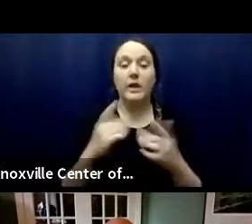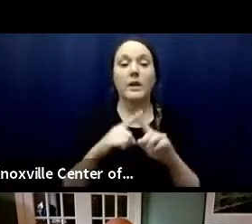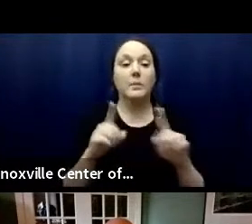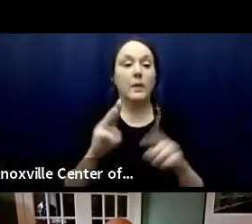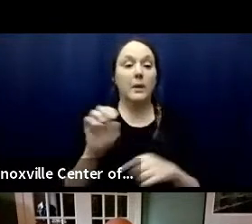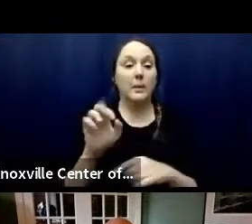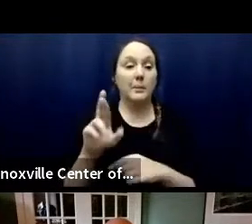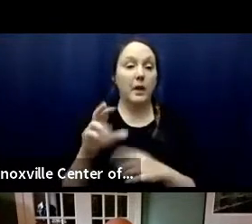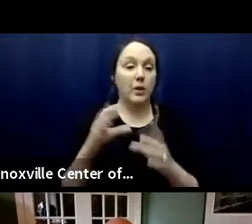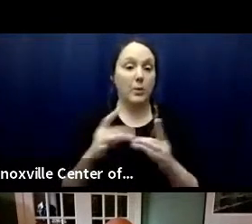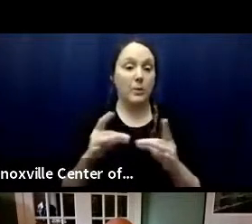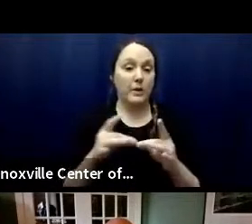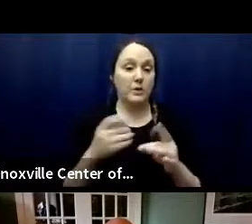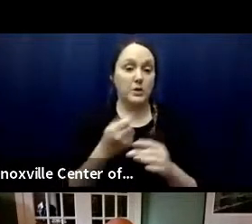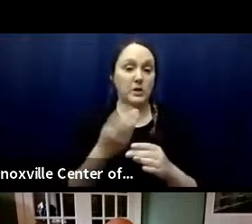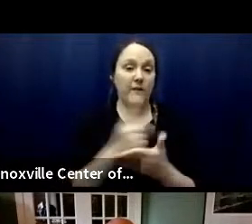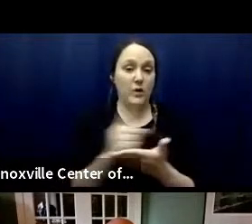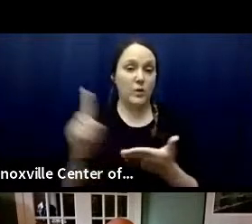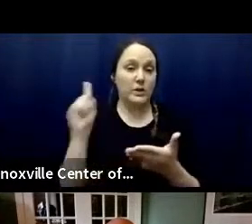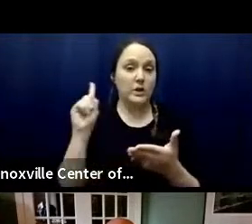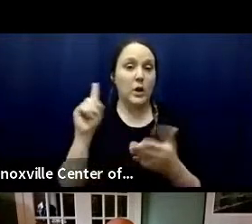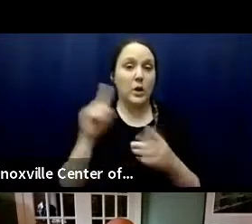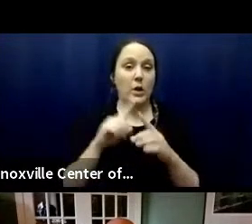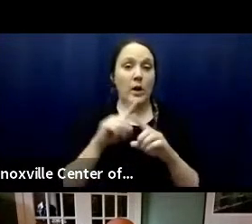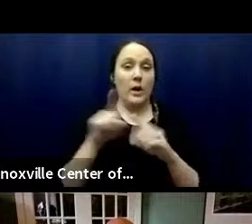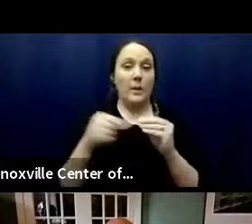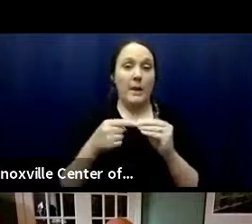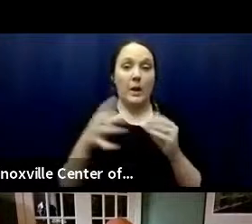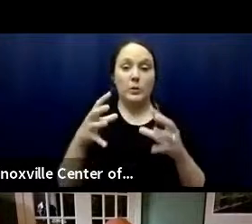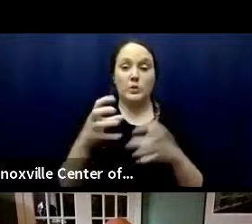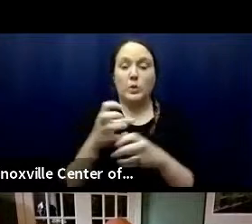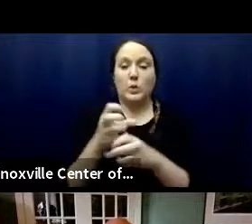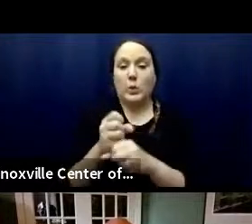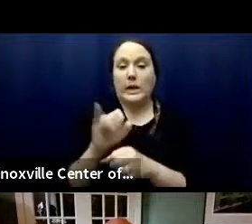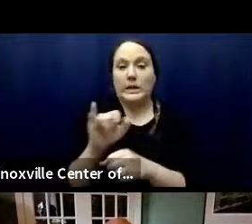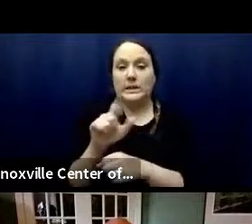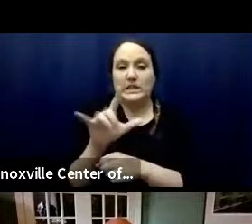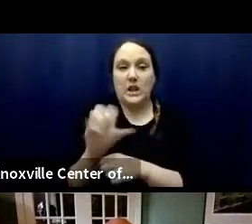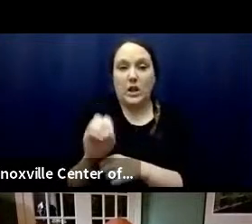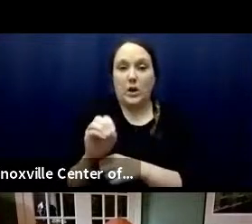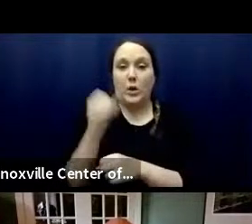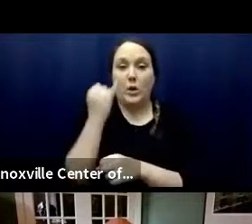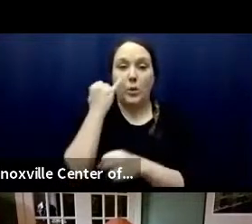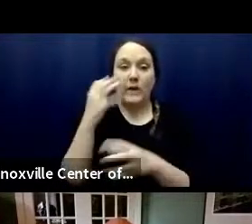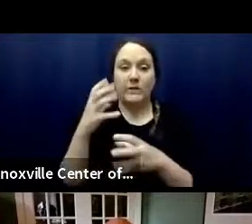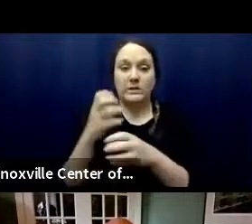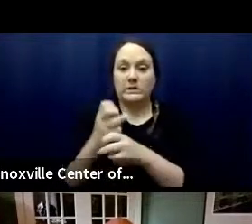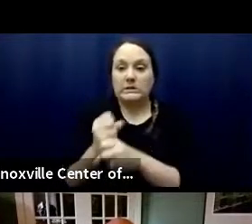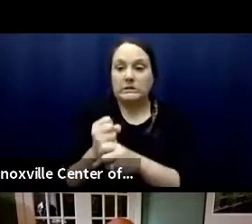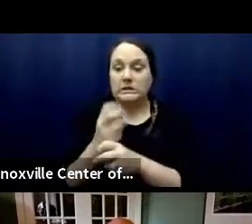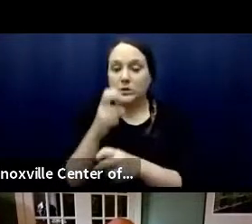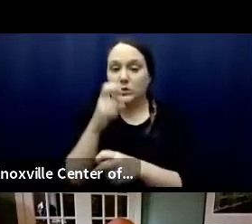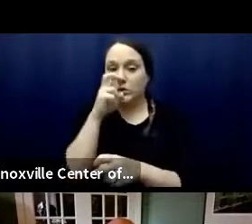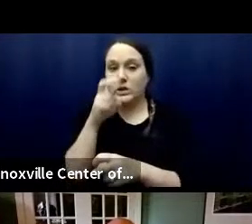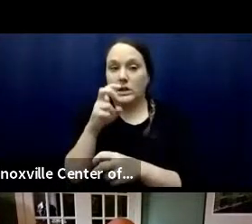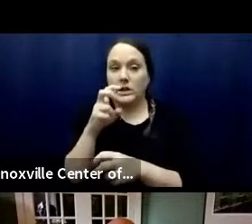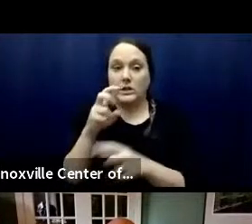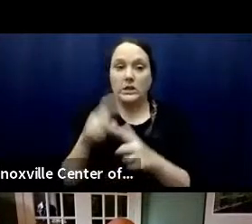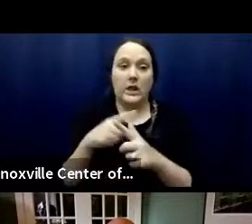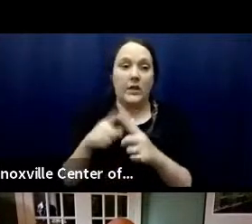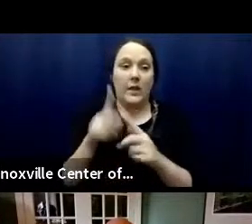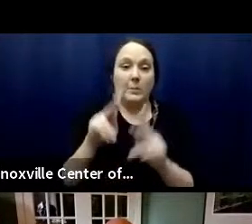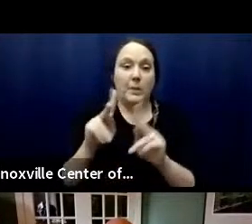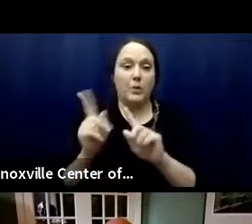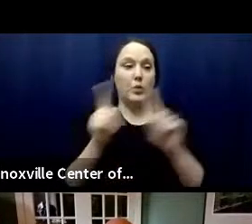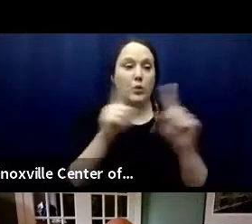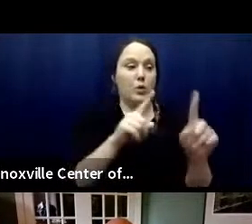weeks ago, about this whole concept of squeezing the jello. And if you, tighten restrictions in one place, then people are just going to go do it somewhere